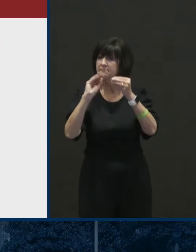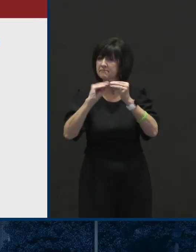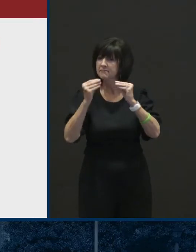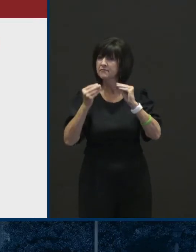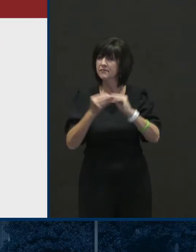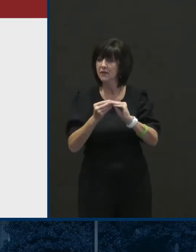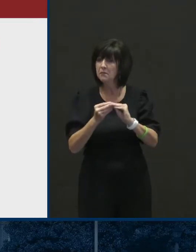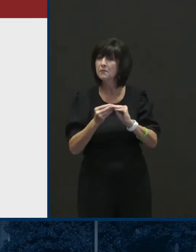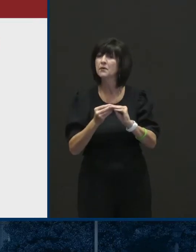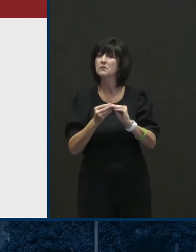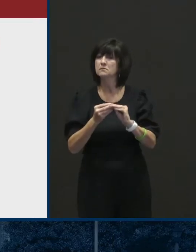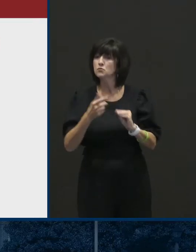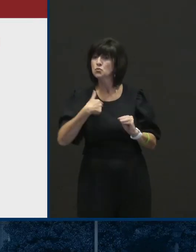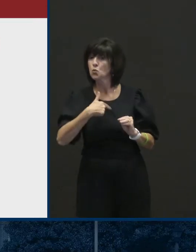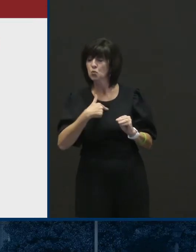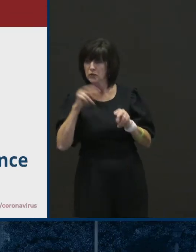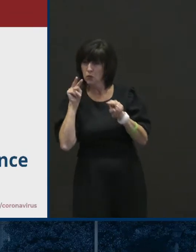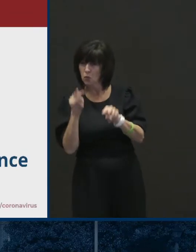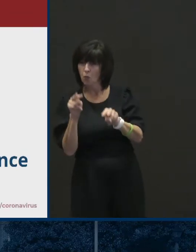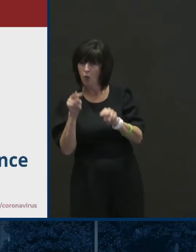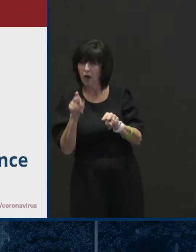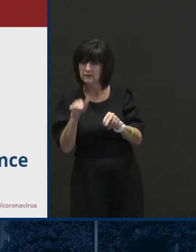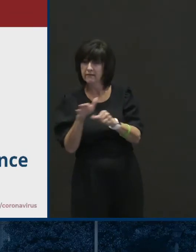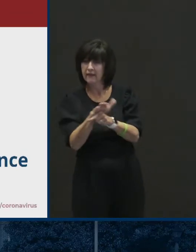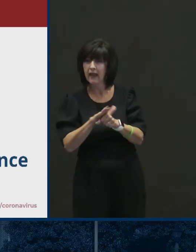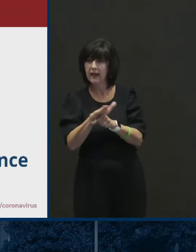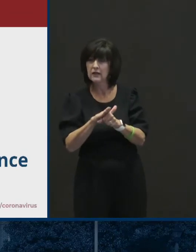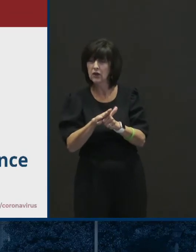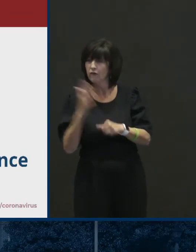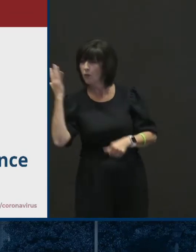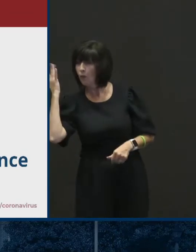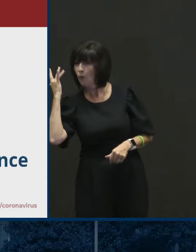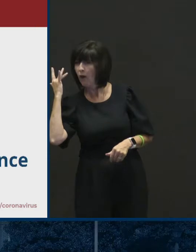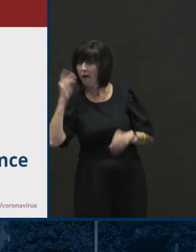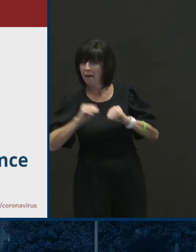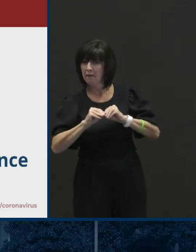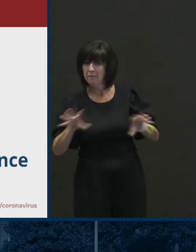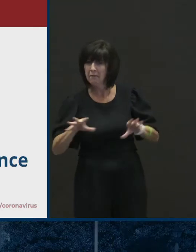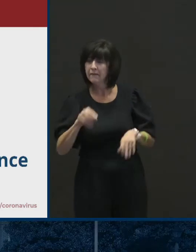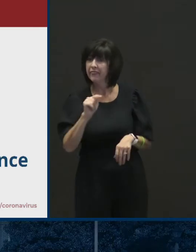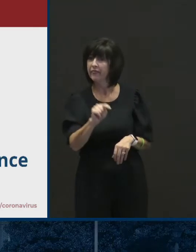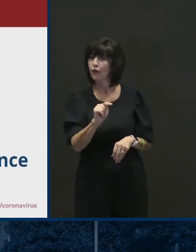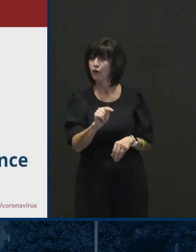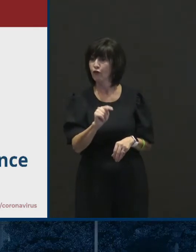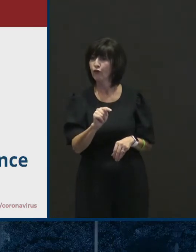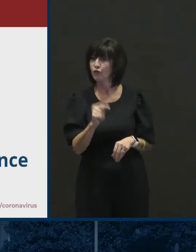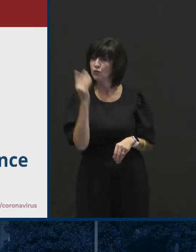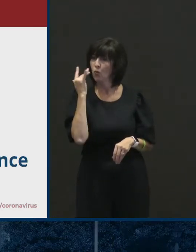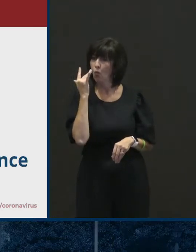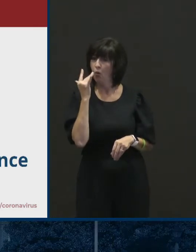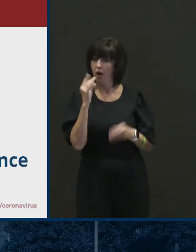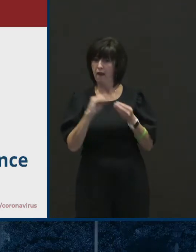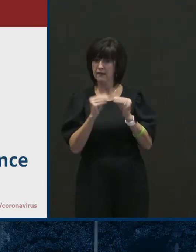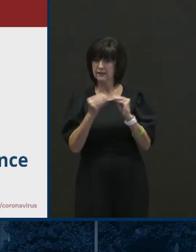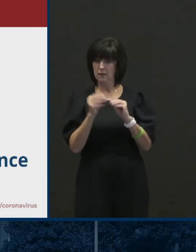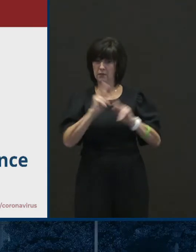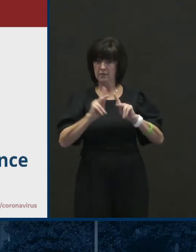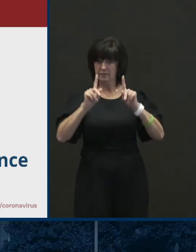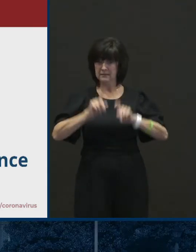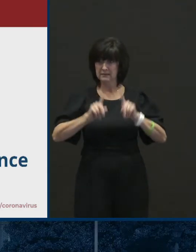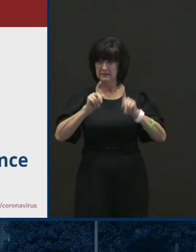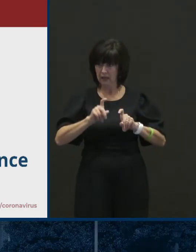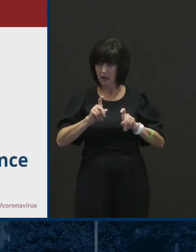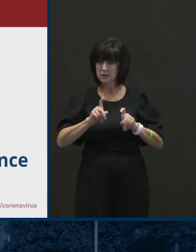on them. On the next slide, I I just wanted to remind folks how